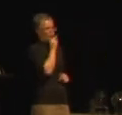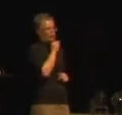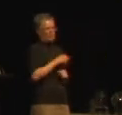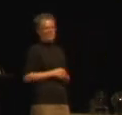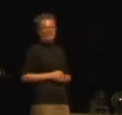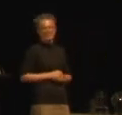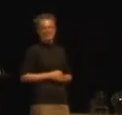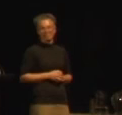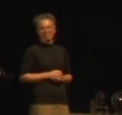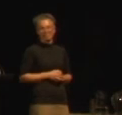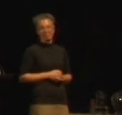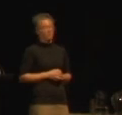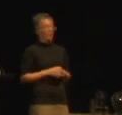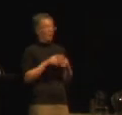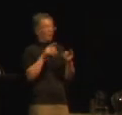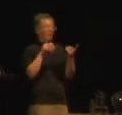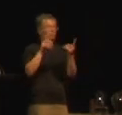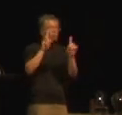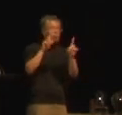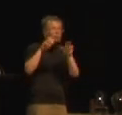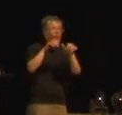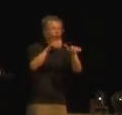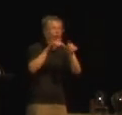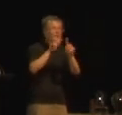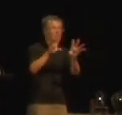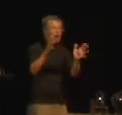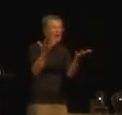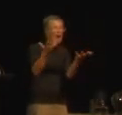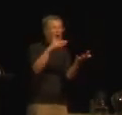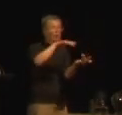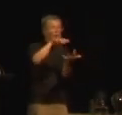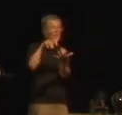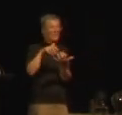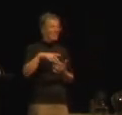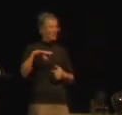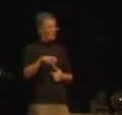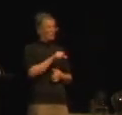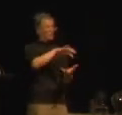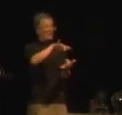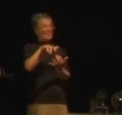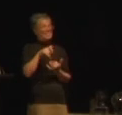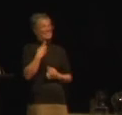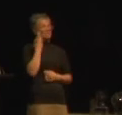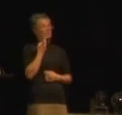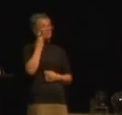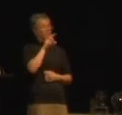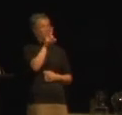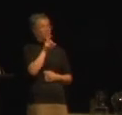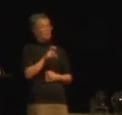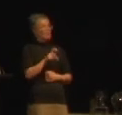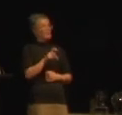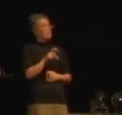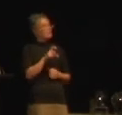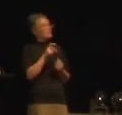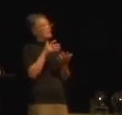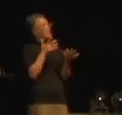Because we're still learning what Facebook archives look like and how we might collect them or if we should be collecting them, we've been exploring a donation-based